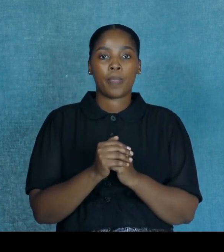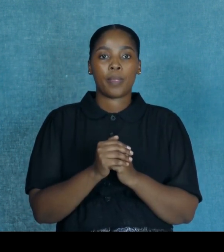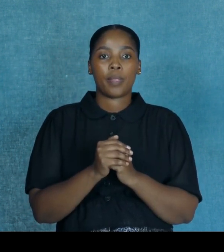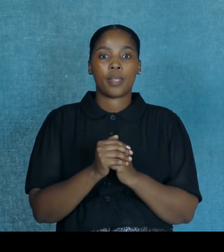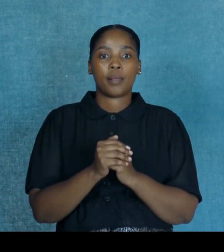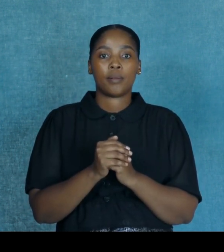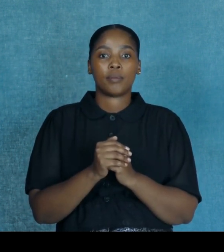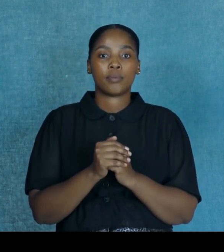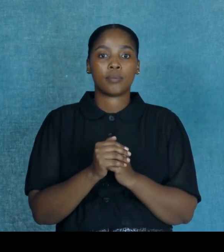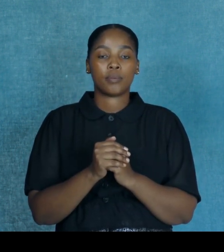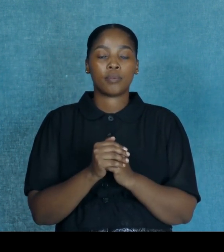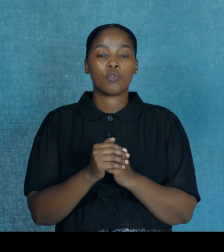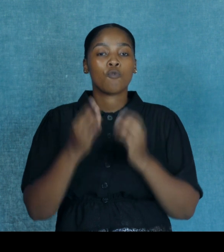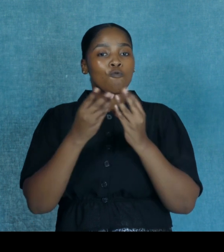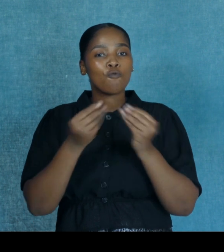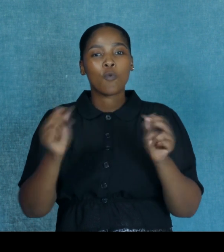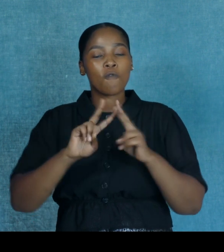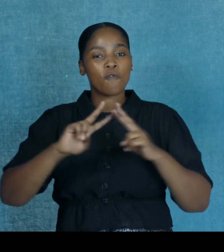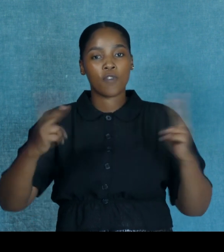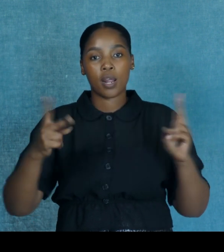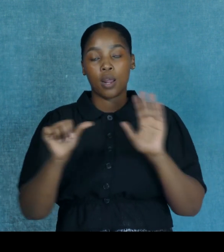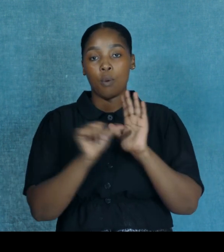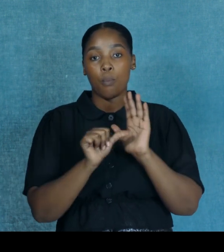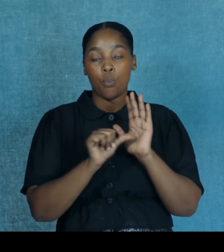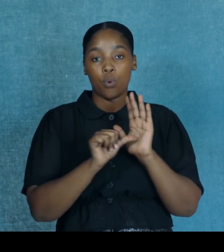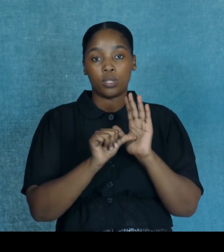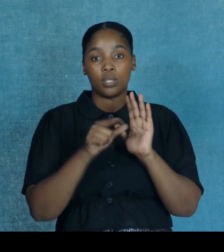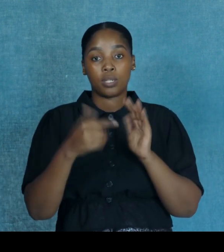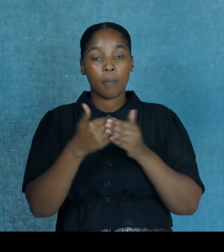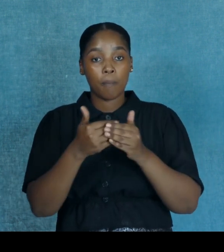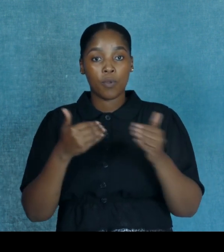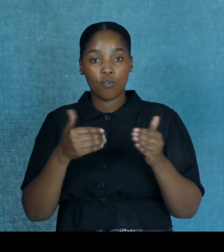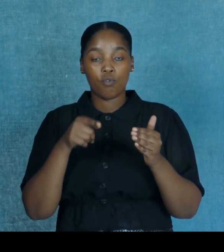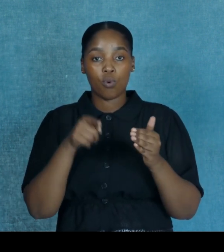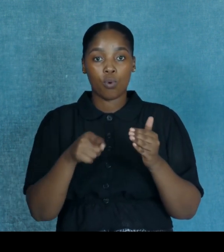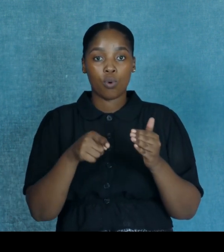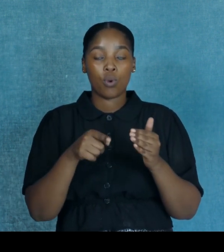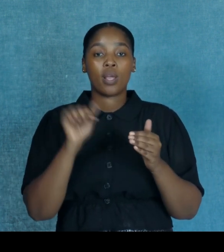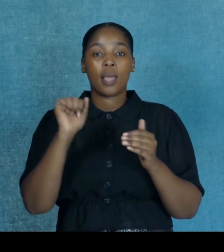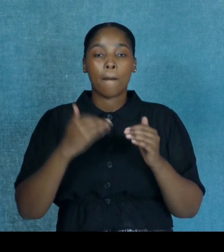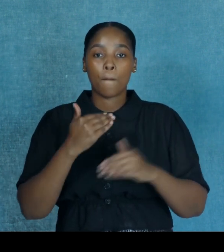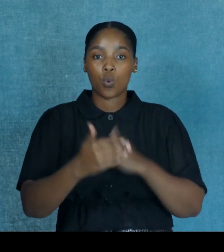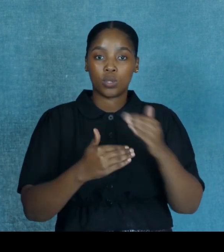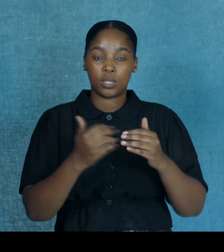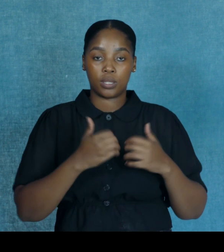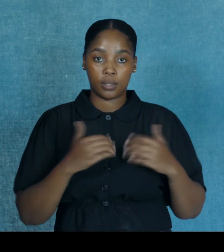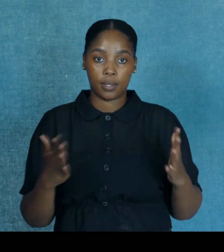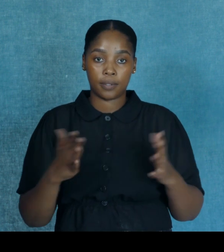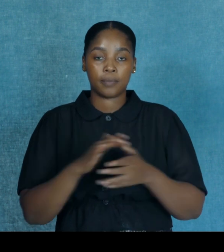There are a few very important things to remember before this direct-to-garment process starts.